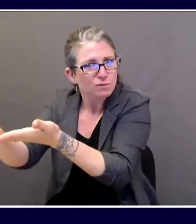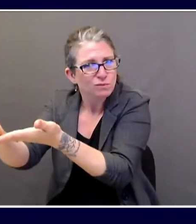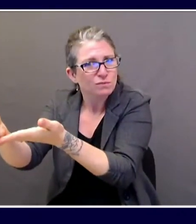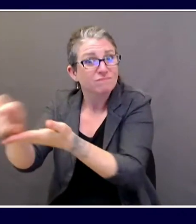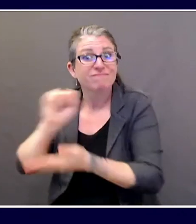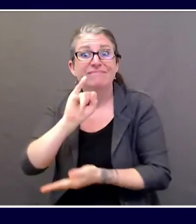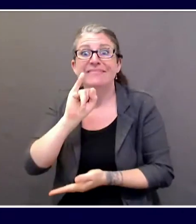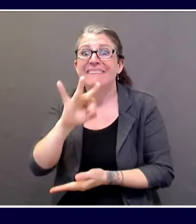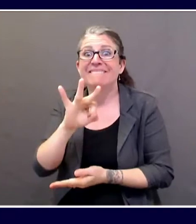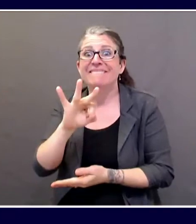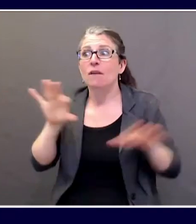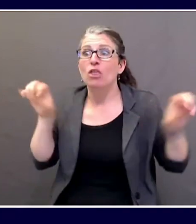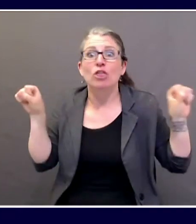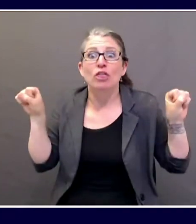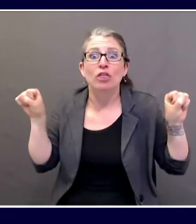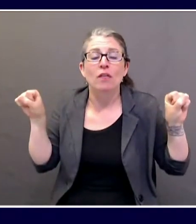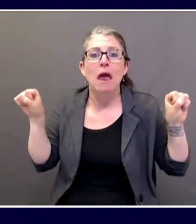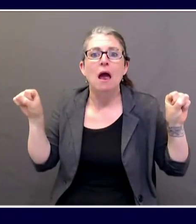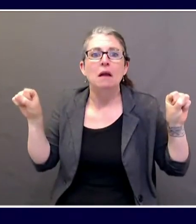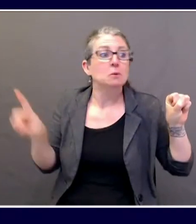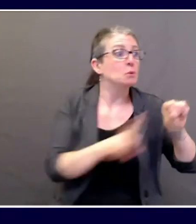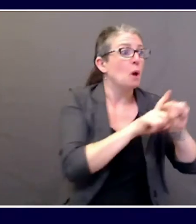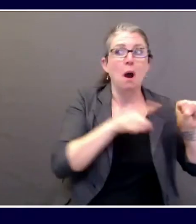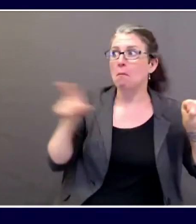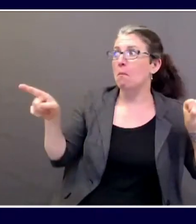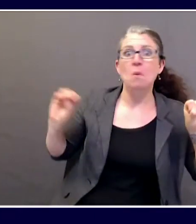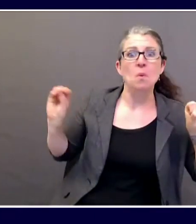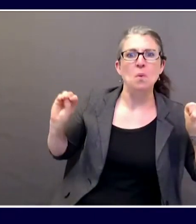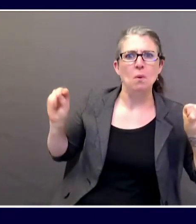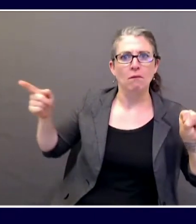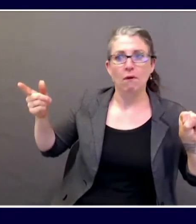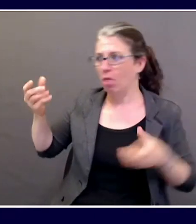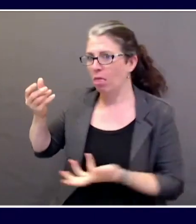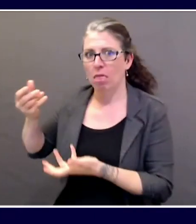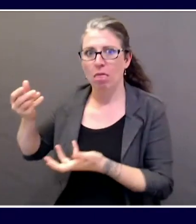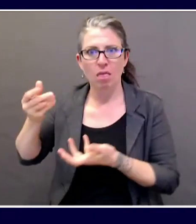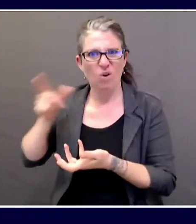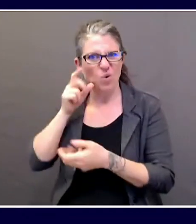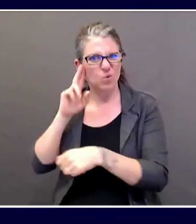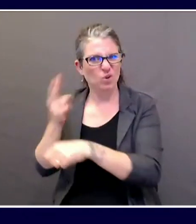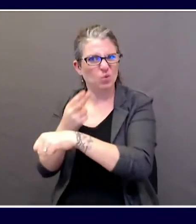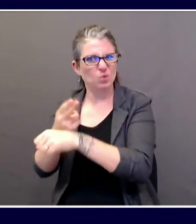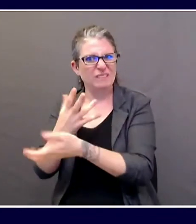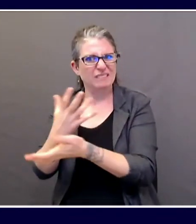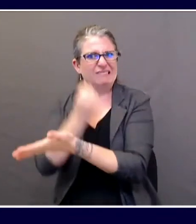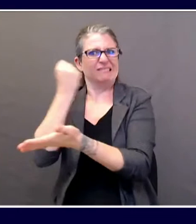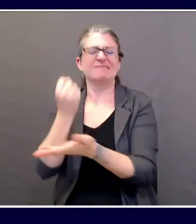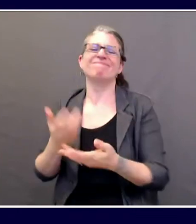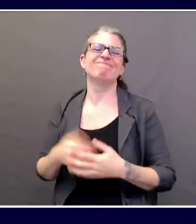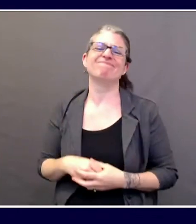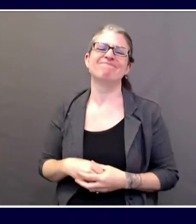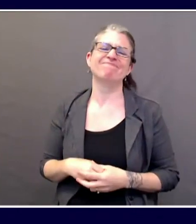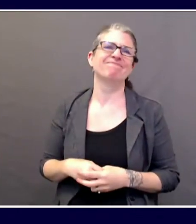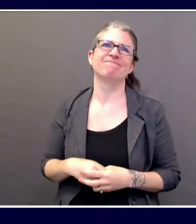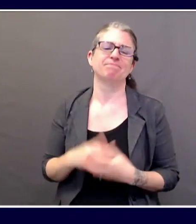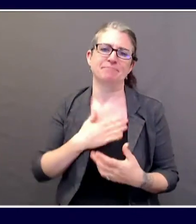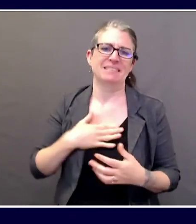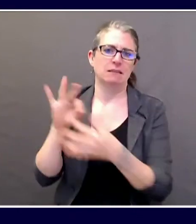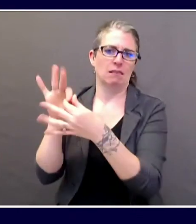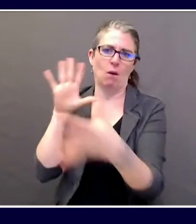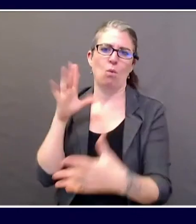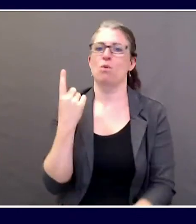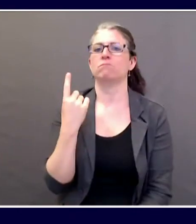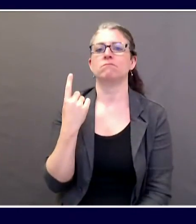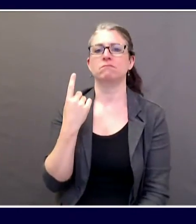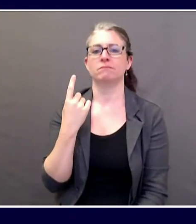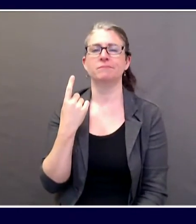a partnership or initiating a partnership with our colleagues at FEMA to be deploying a mobile vaccination unit